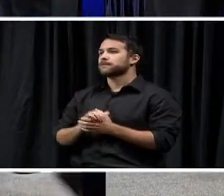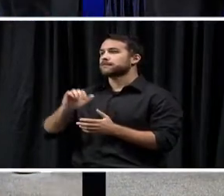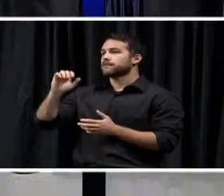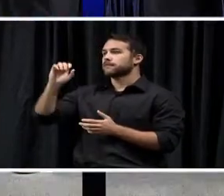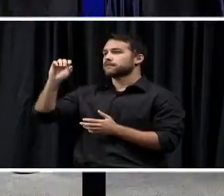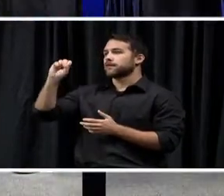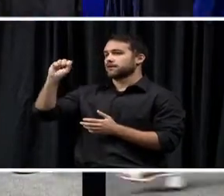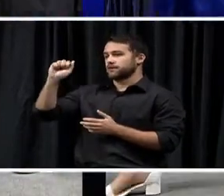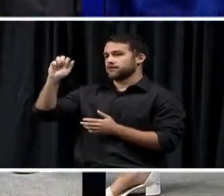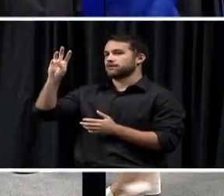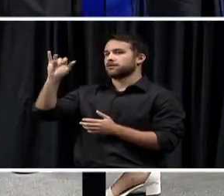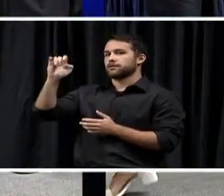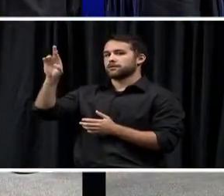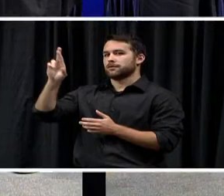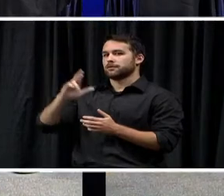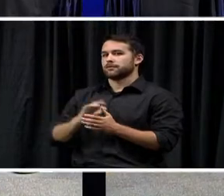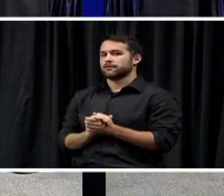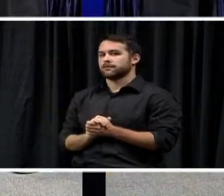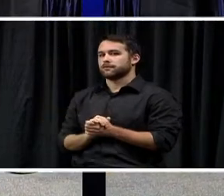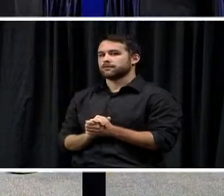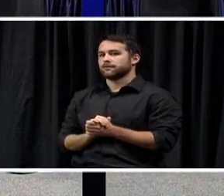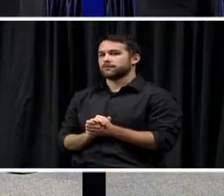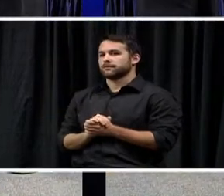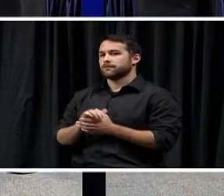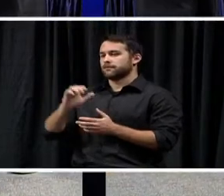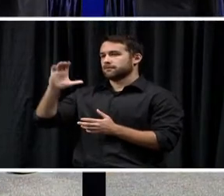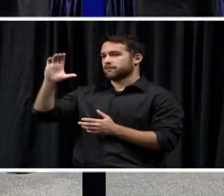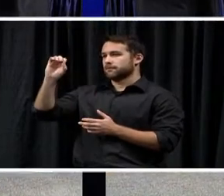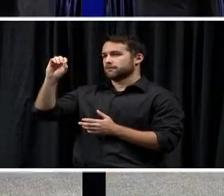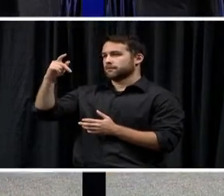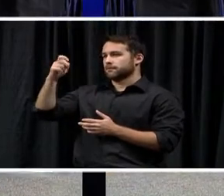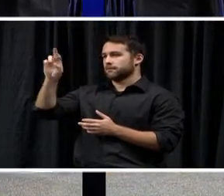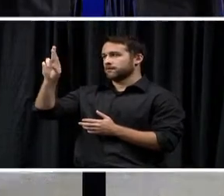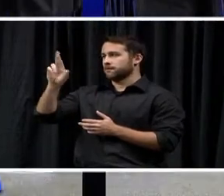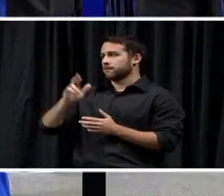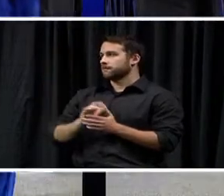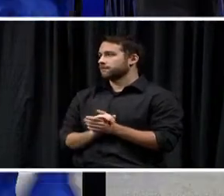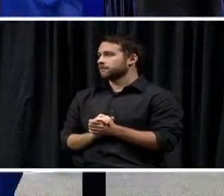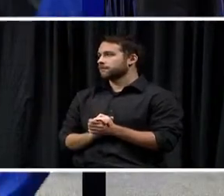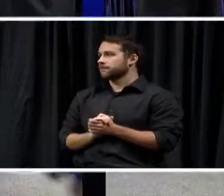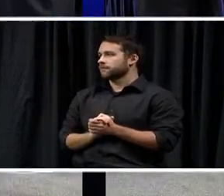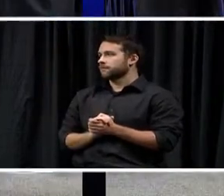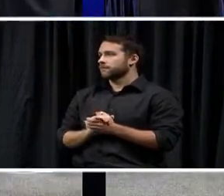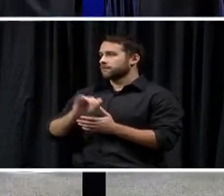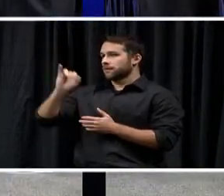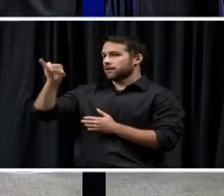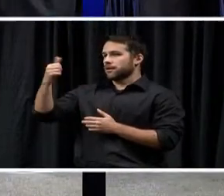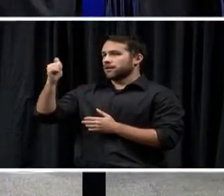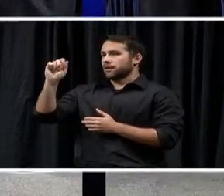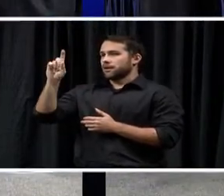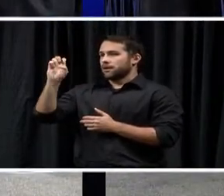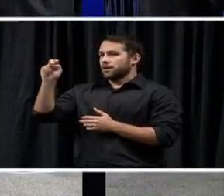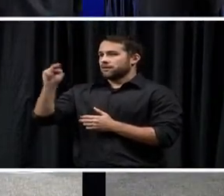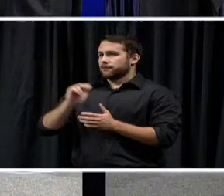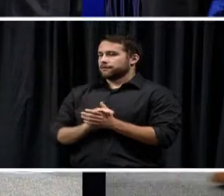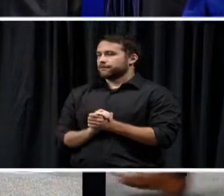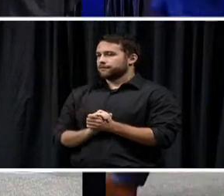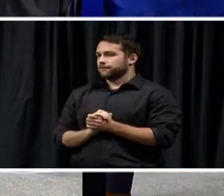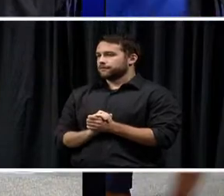Sawyer Elizabeth Grigsby. Cooper Riley Hanshew. Jaden Seth